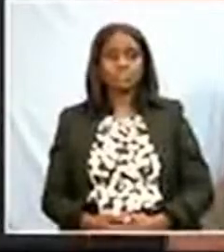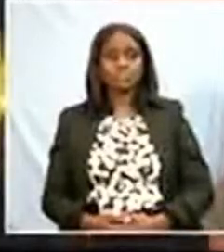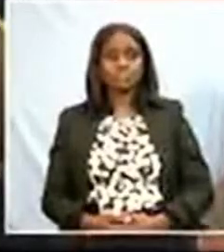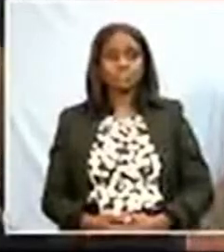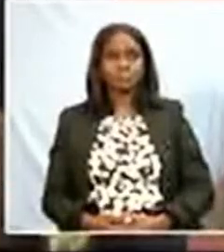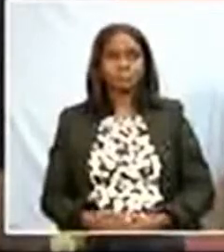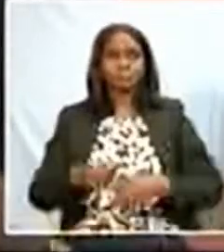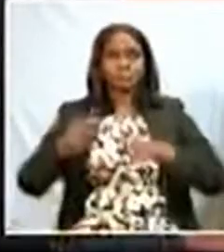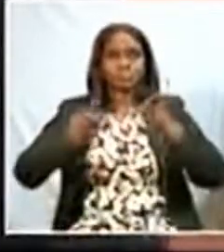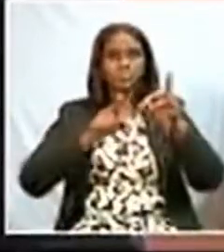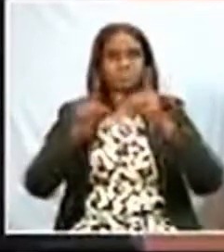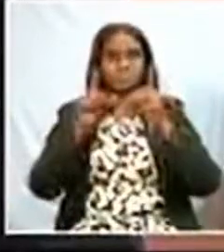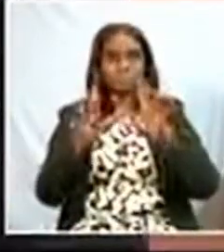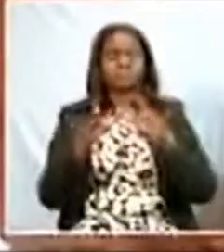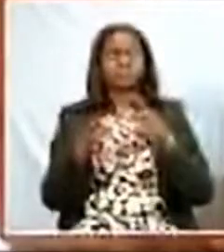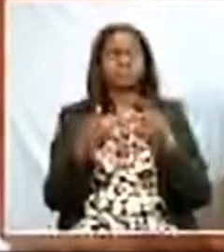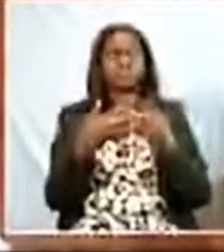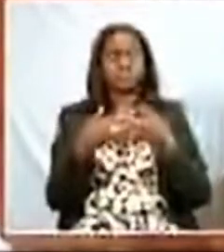Director Engineering.